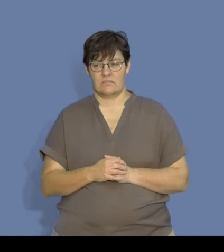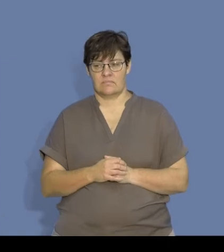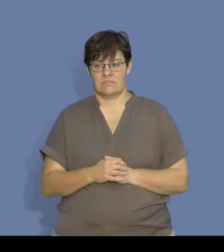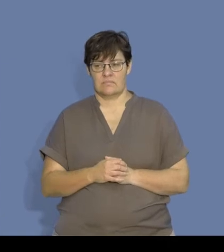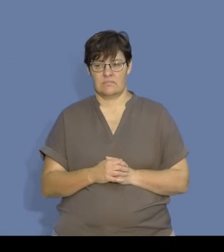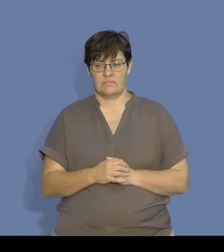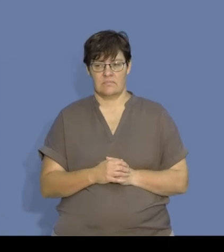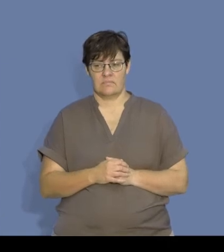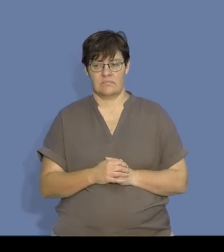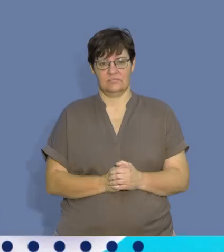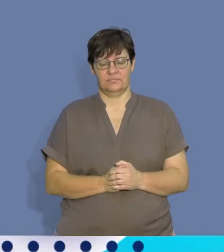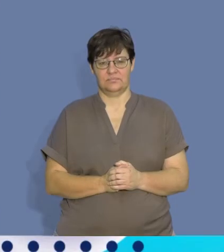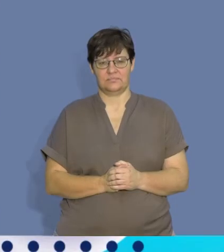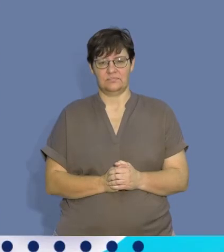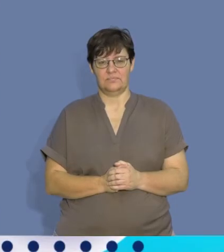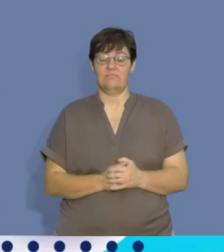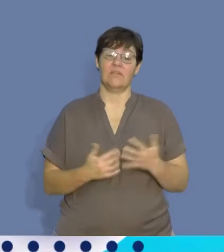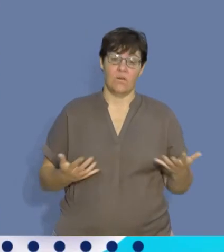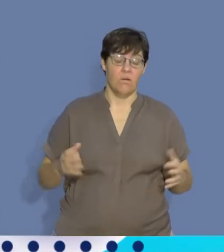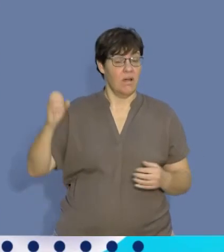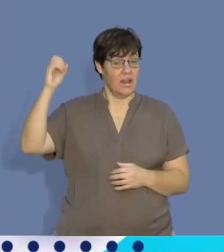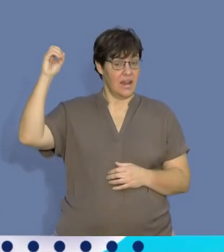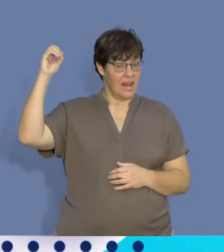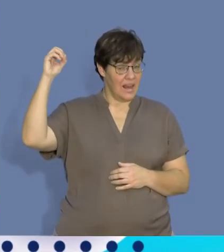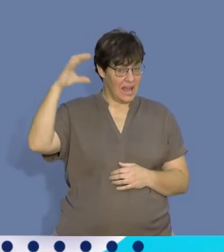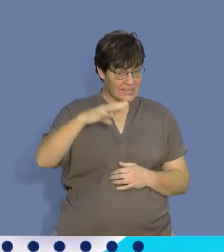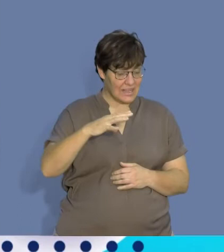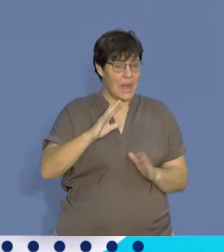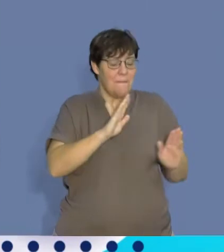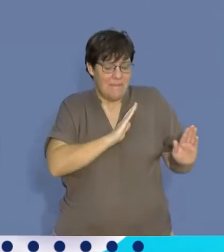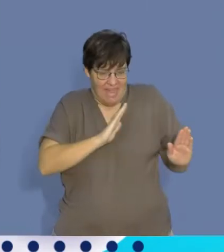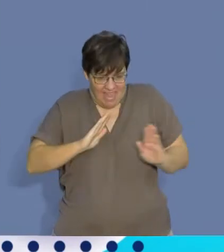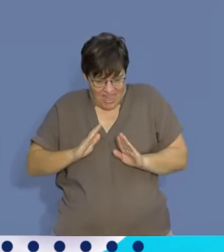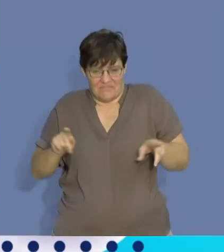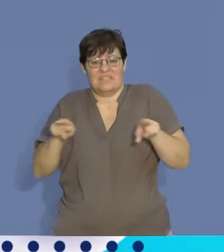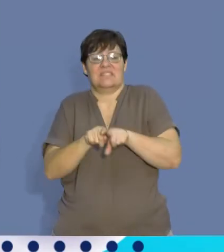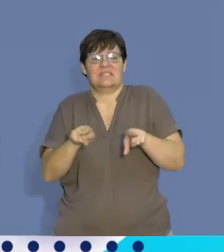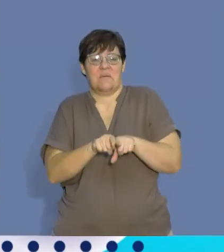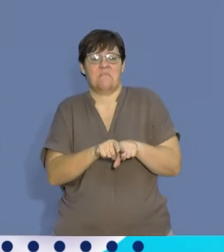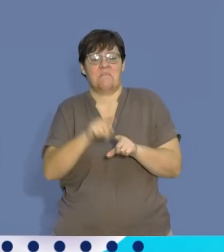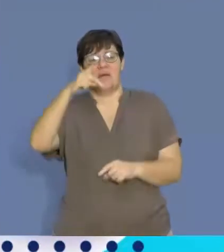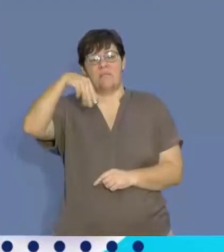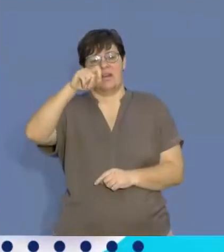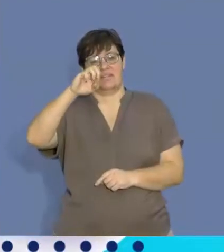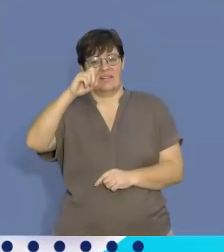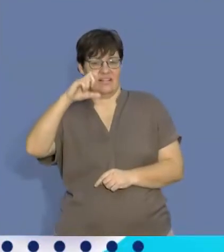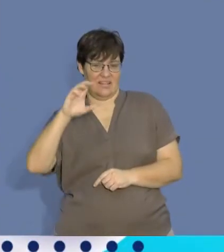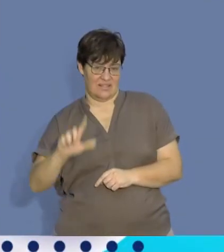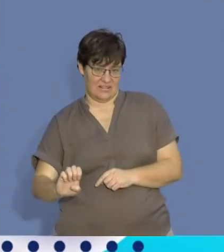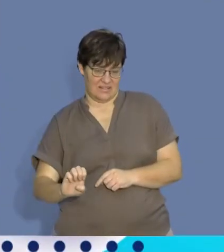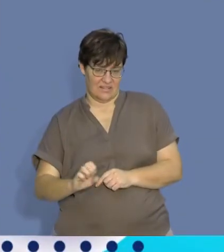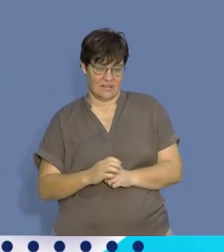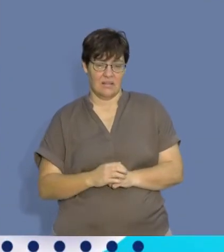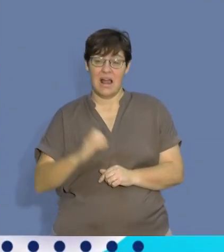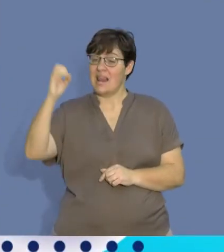Particle. There we go. So light is behaving like a particle. Light